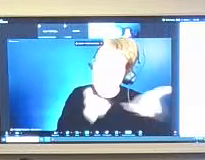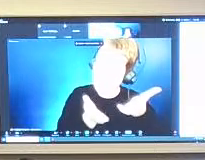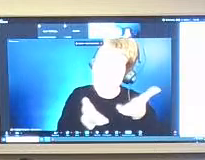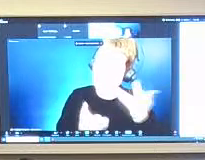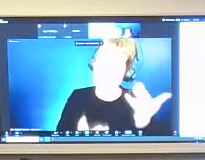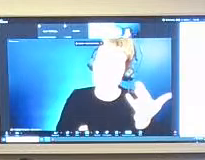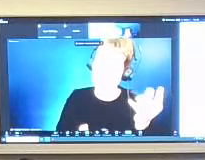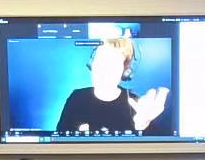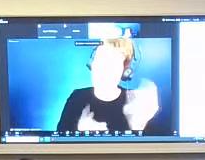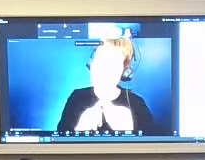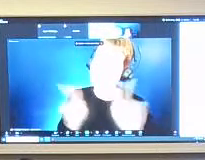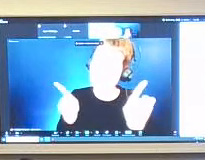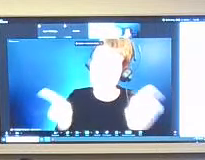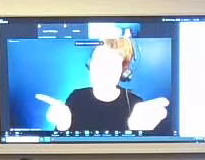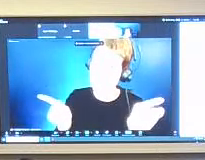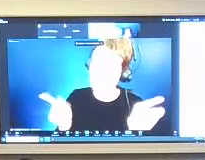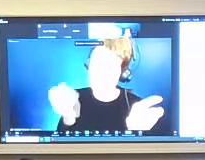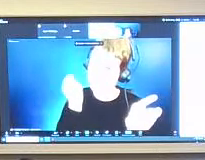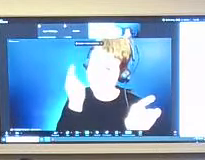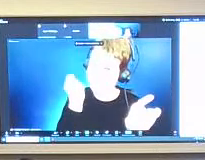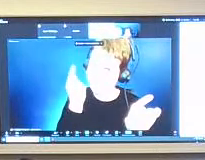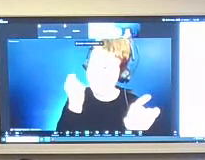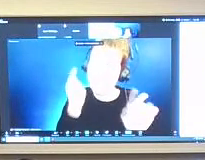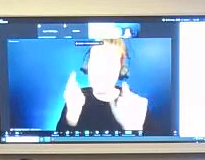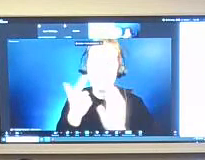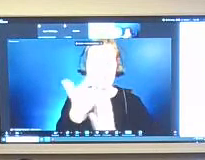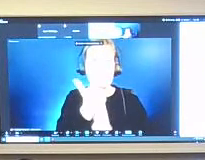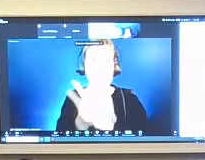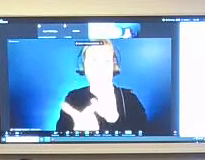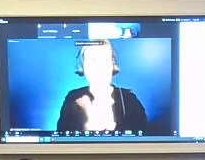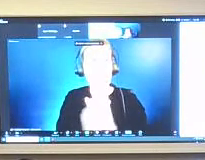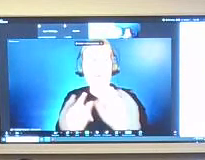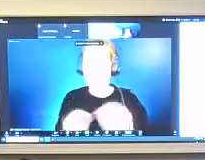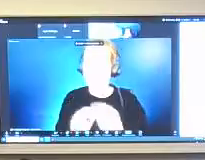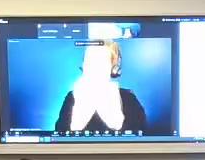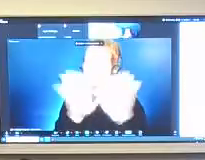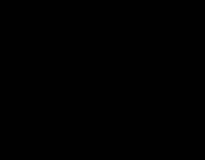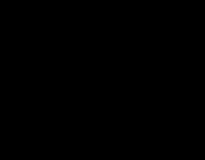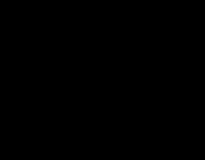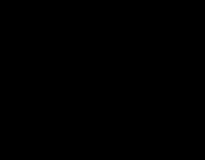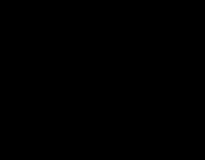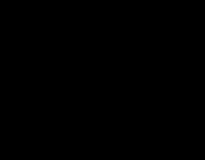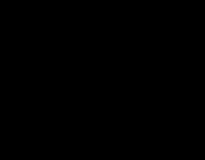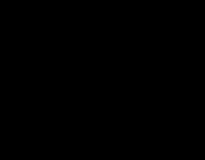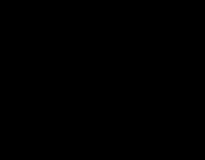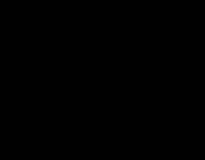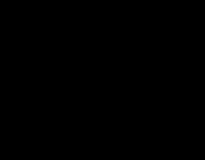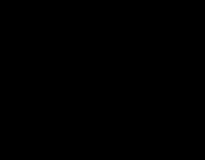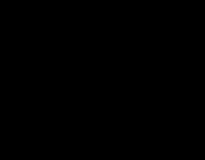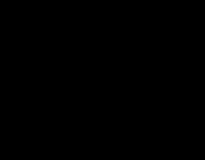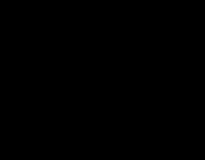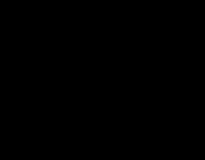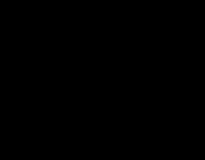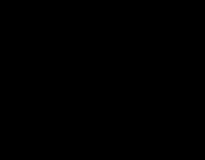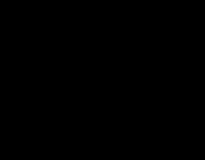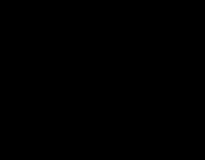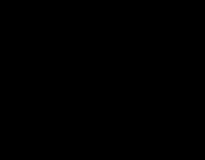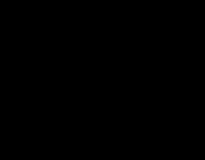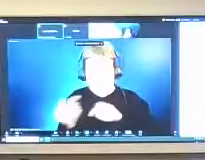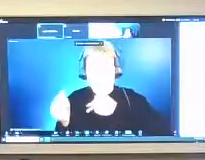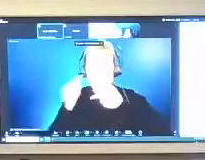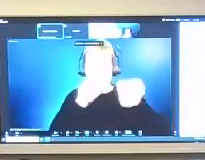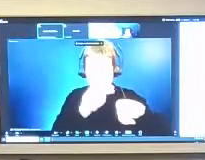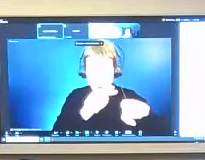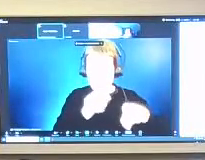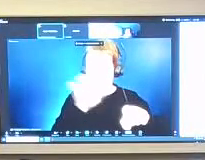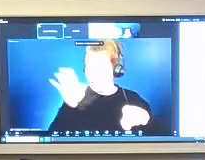I'm happy if you ever want me to go to the business, Okay. I'm happy to do it. I've done it before. I'll be